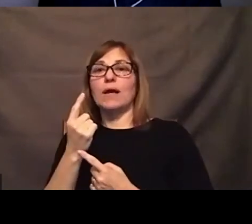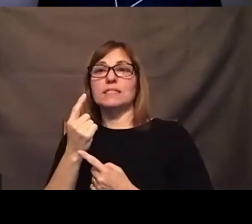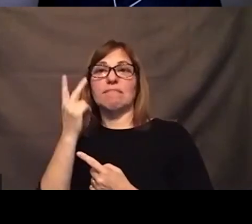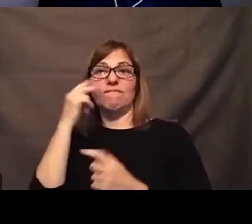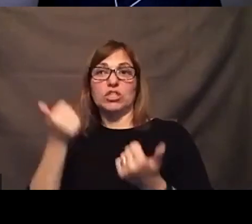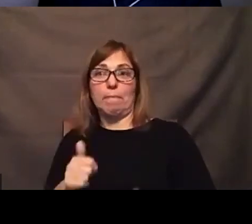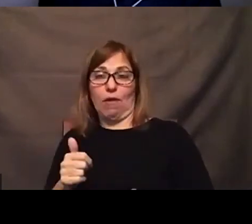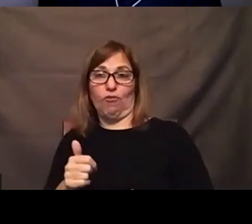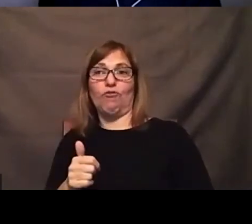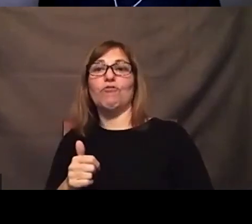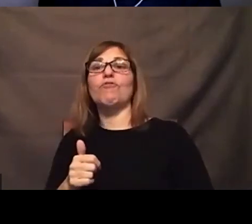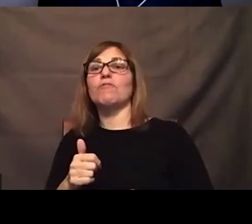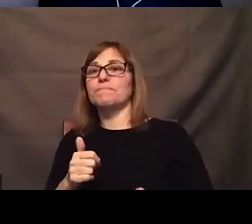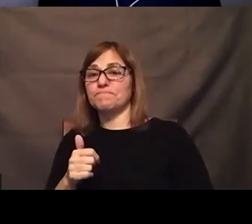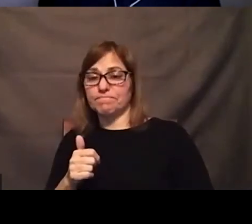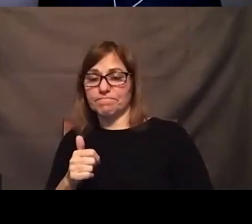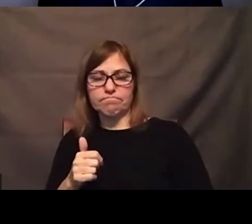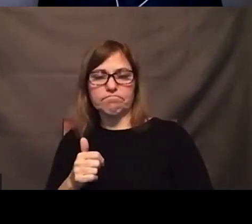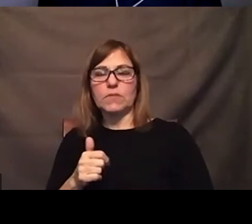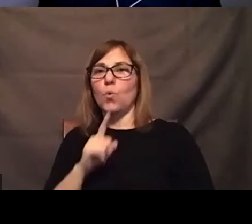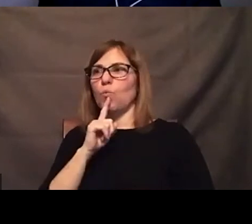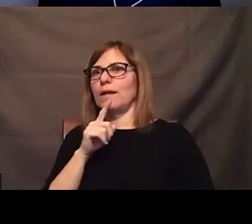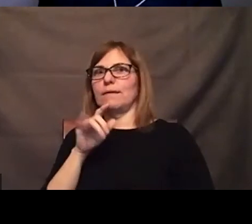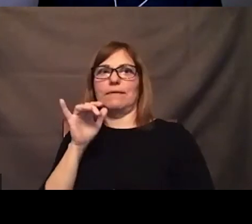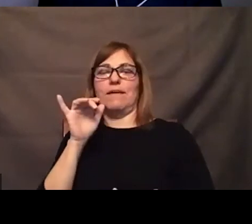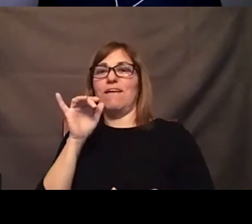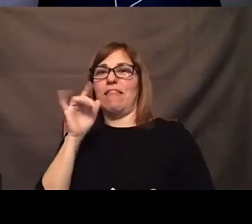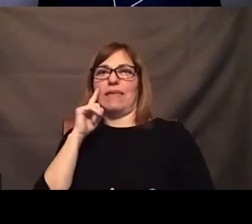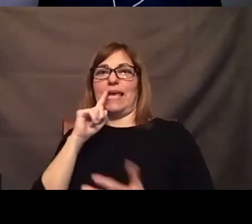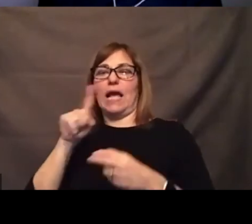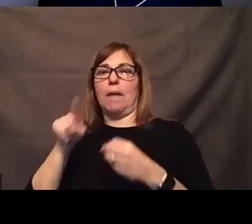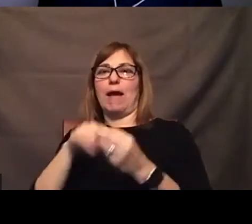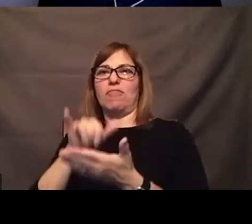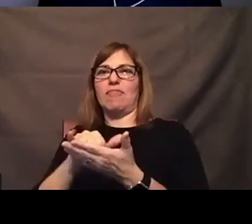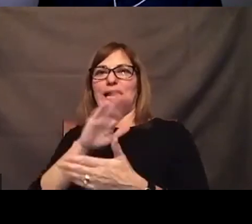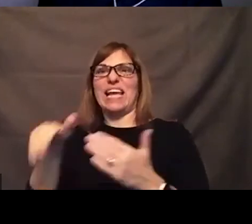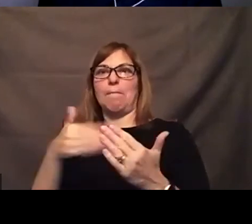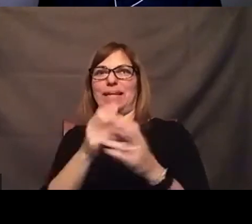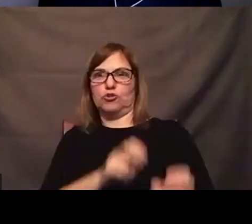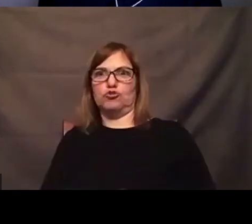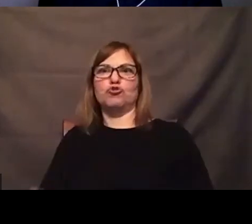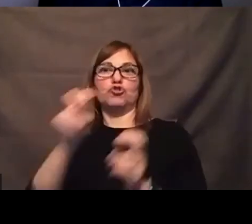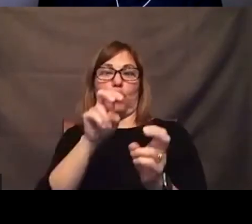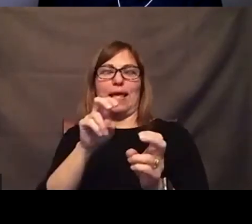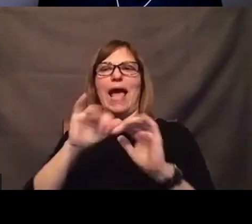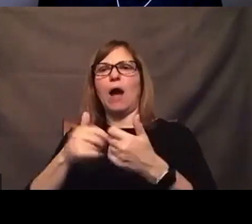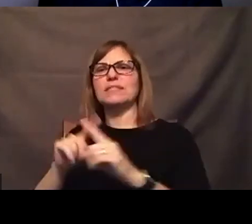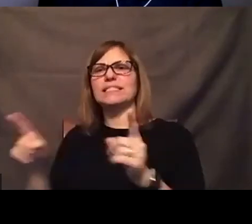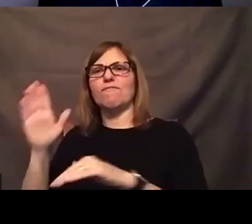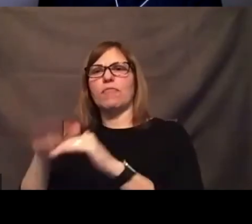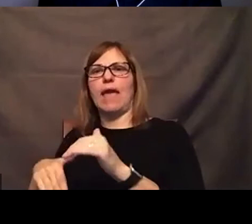a different scenario in that total journey, that complete journey, than what you might have described for someone who's a wheelchair user? Yeah, so